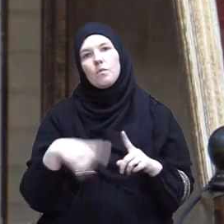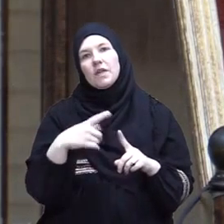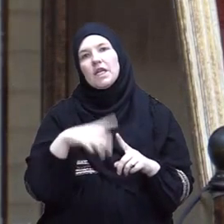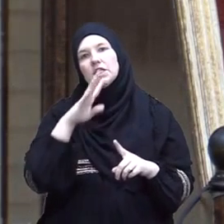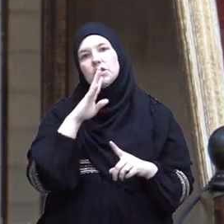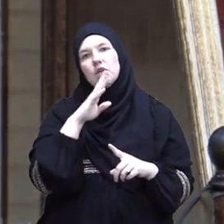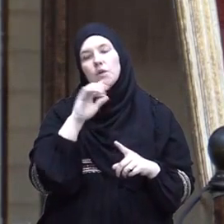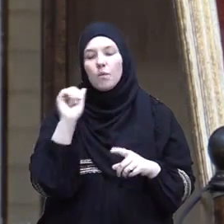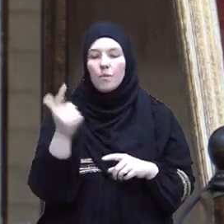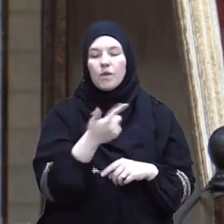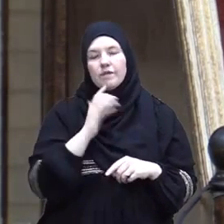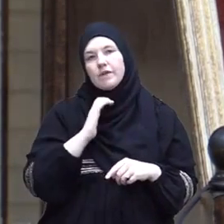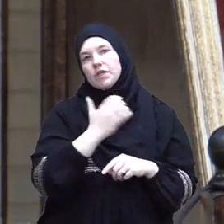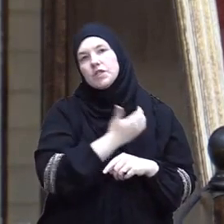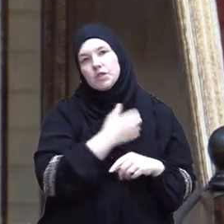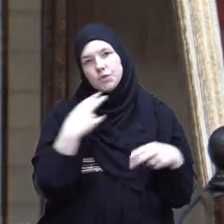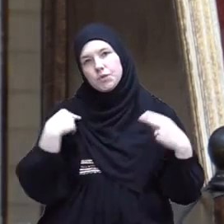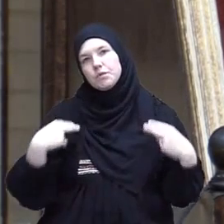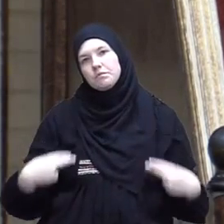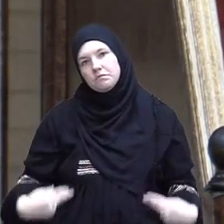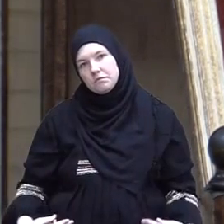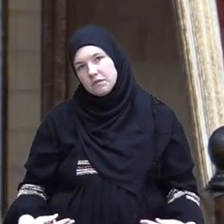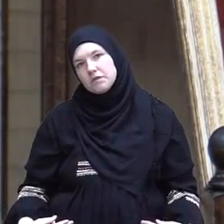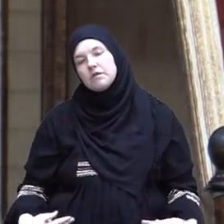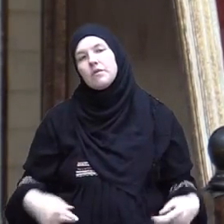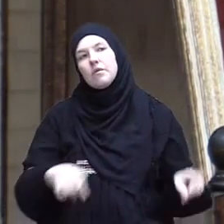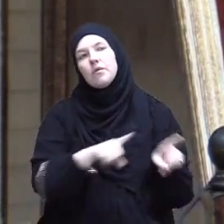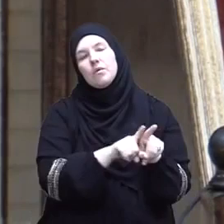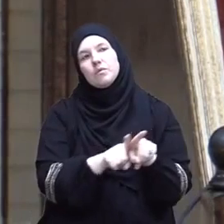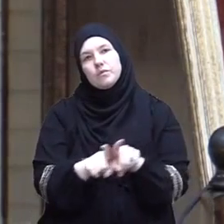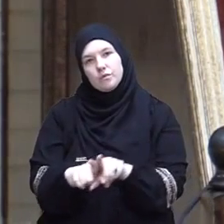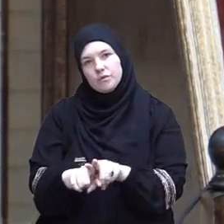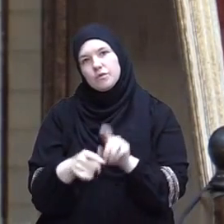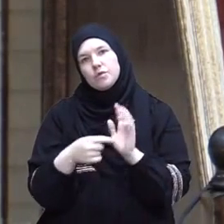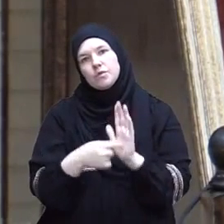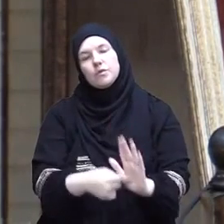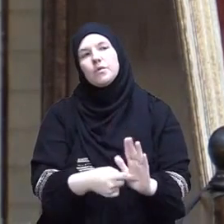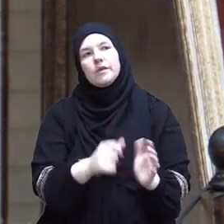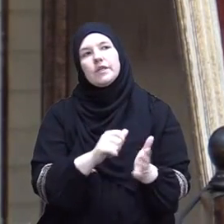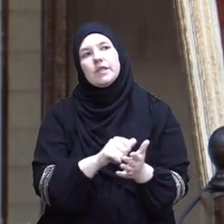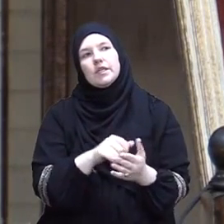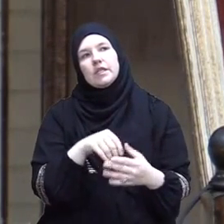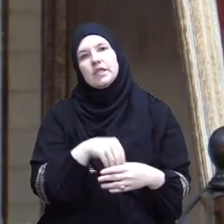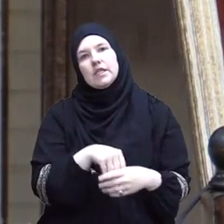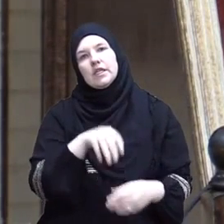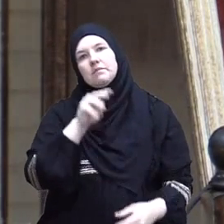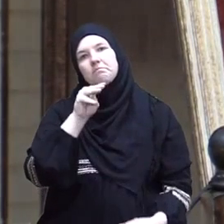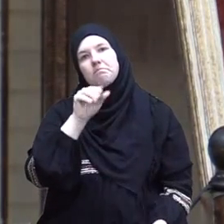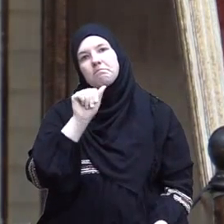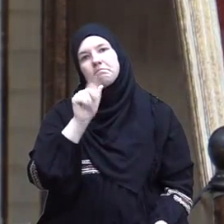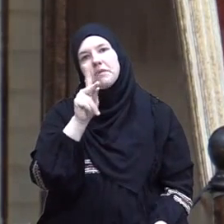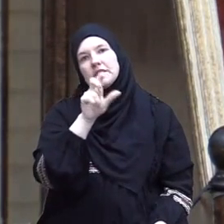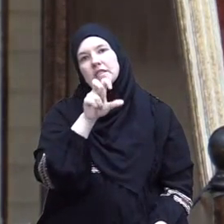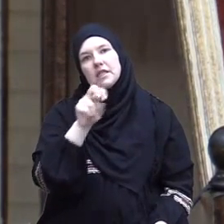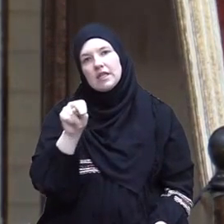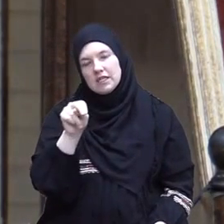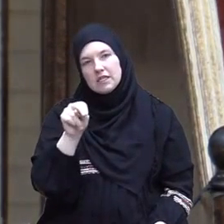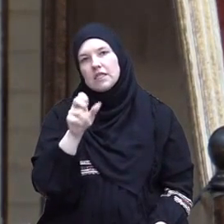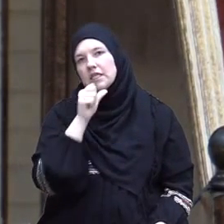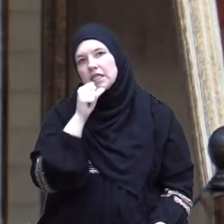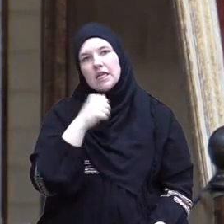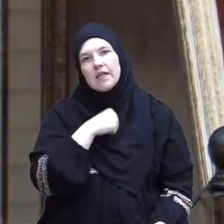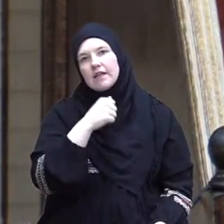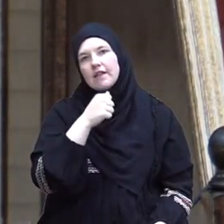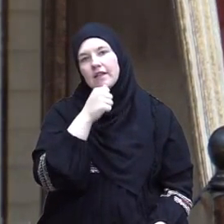us humans also comes in the masculine sense, not in the